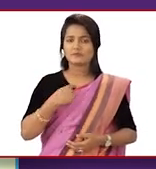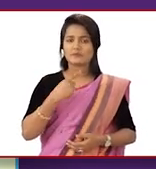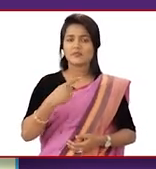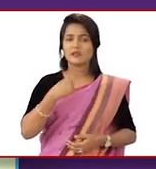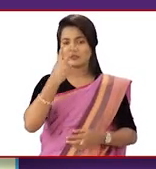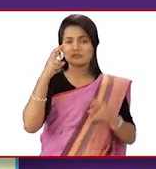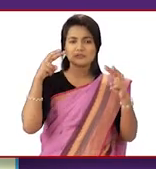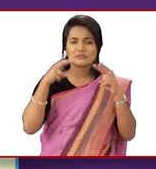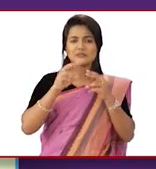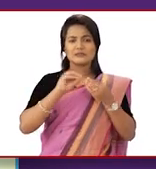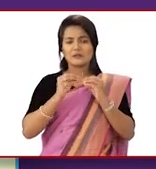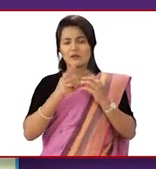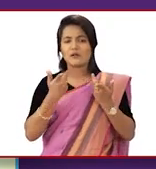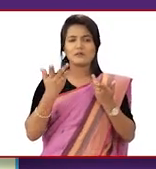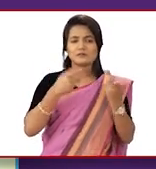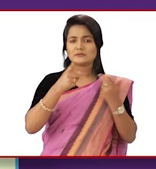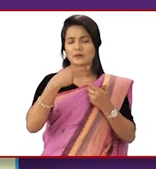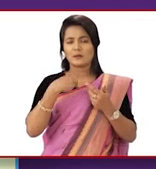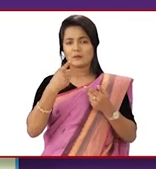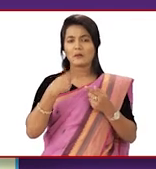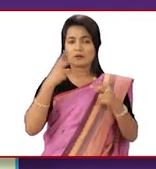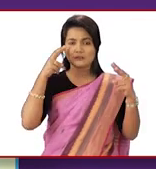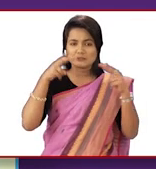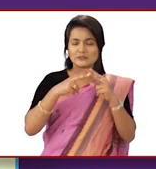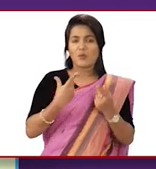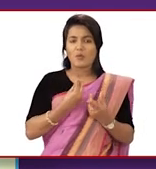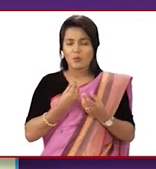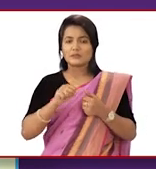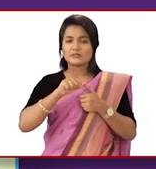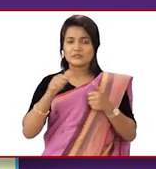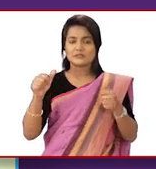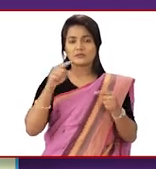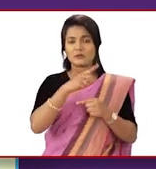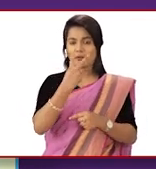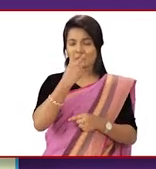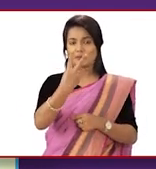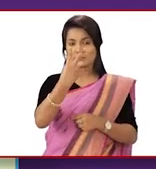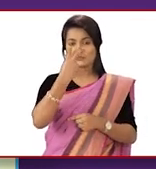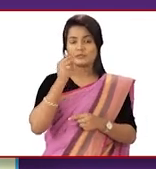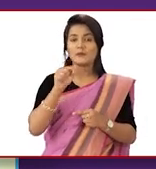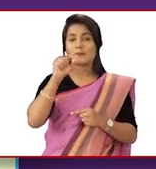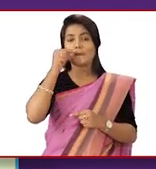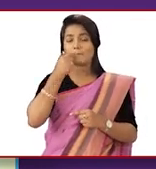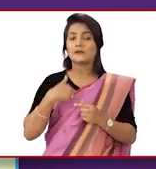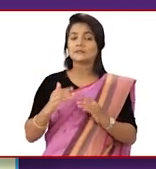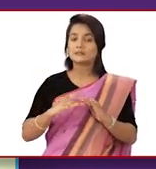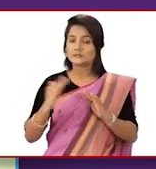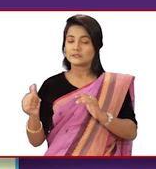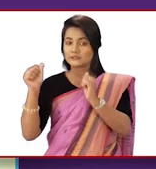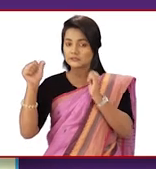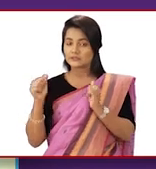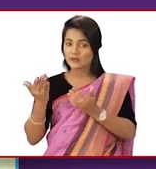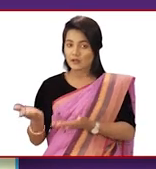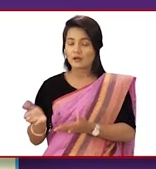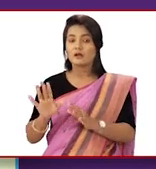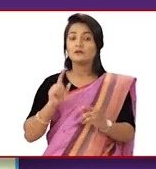eye of Sauron, and he will be destroyed with the fire of wrath. And he was heading and looking towards the male sitting beside me and giving